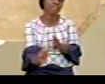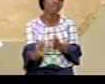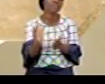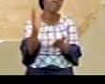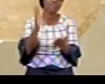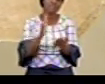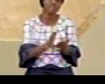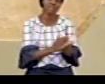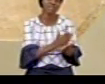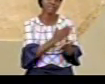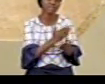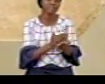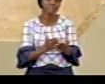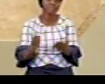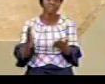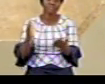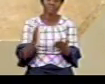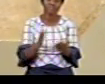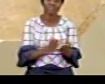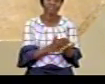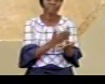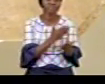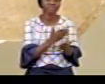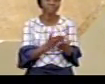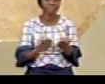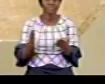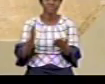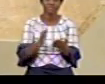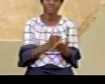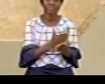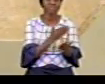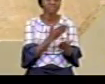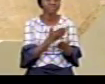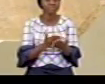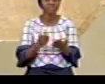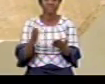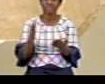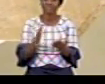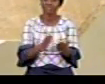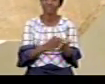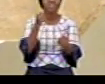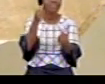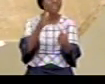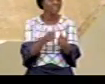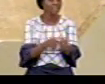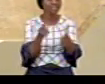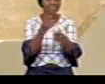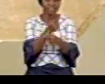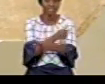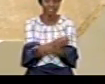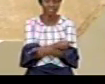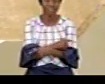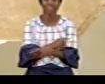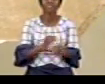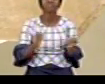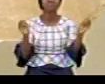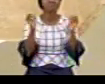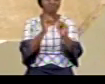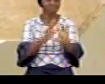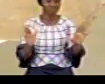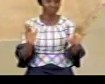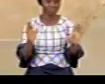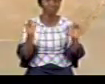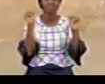yet. Following Jesus every day by day, nothing can harm